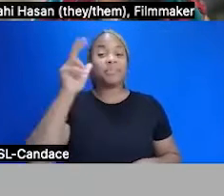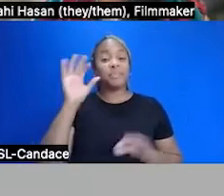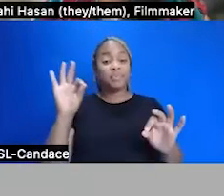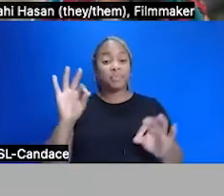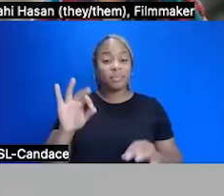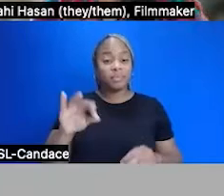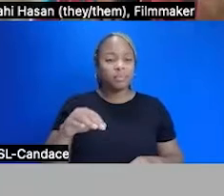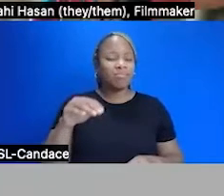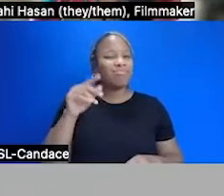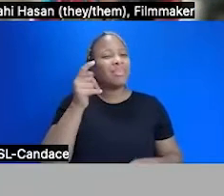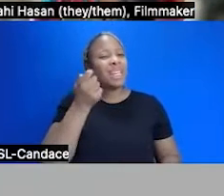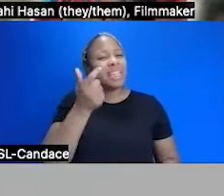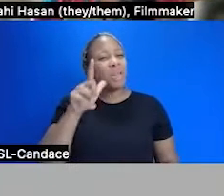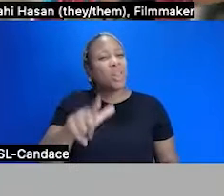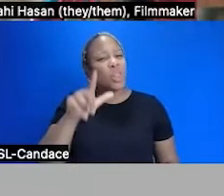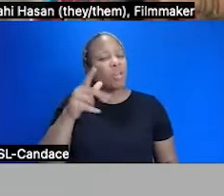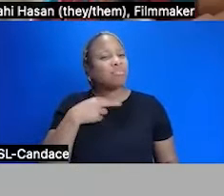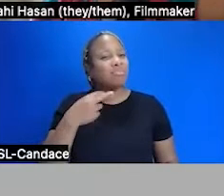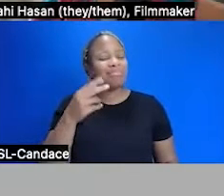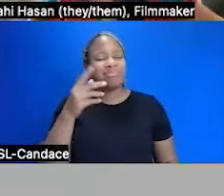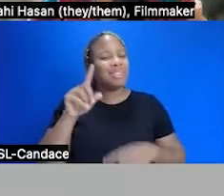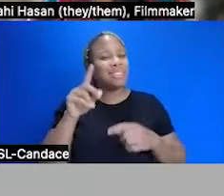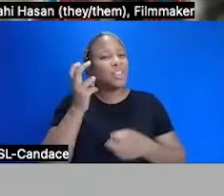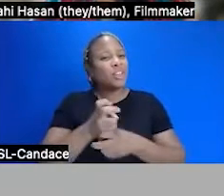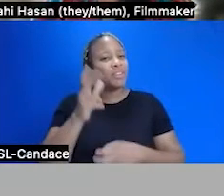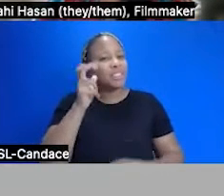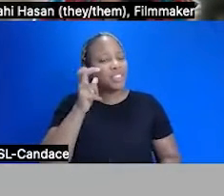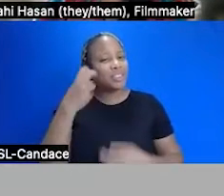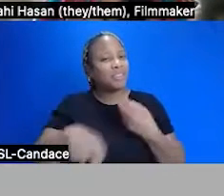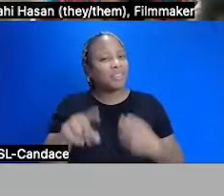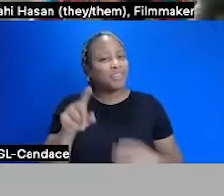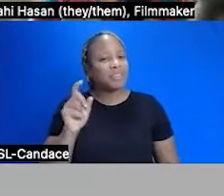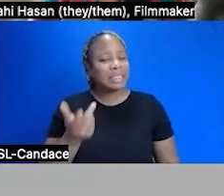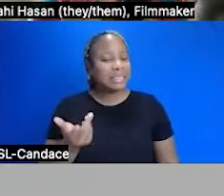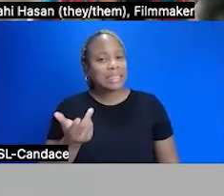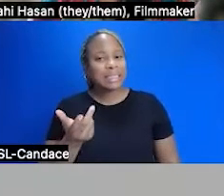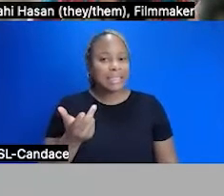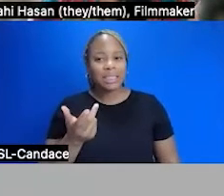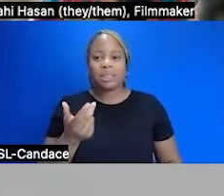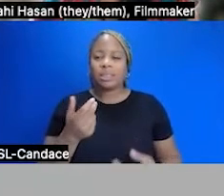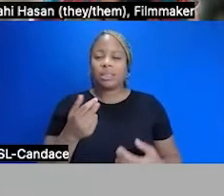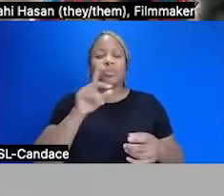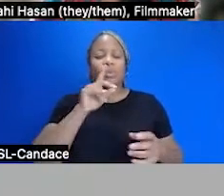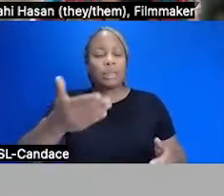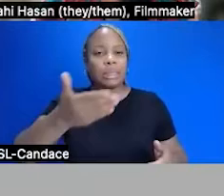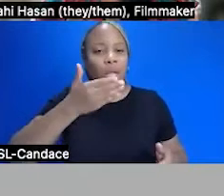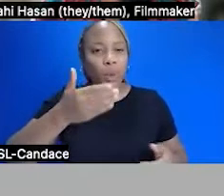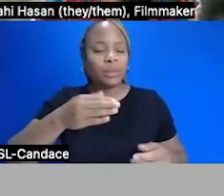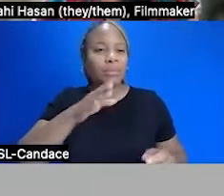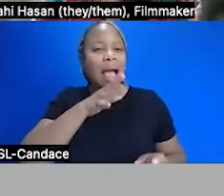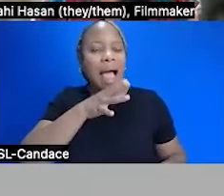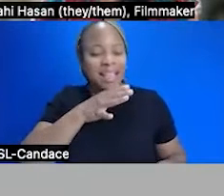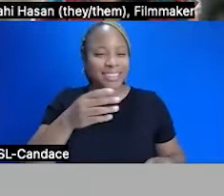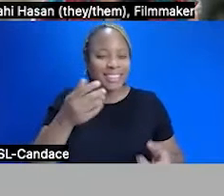little bit is that quiet. better now still? I'm just gonna get really close to my computer.